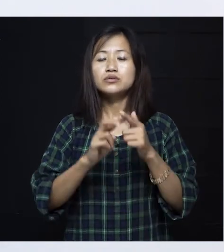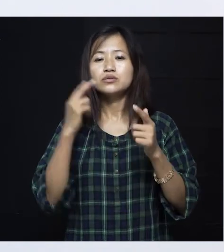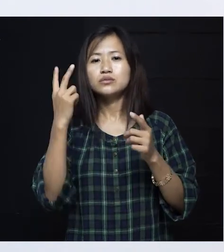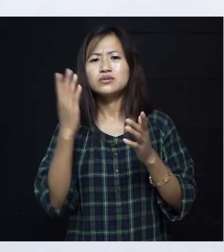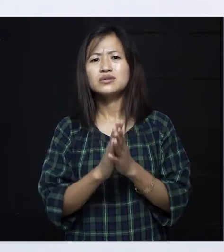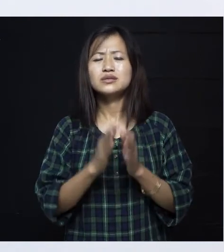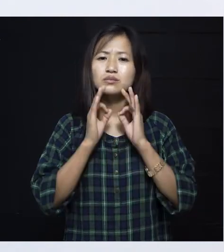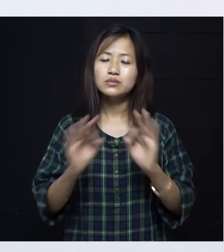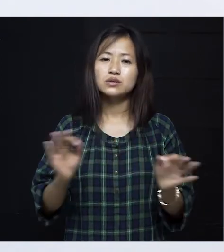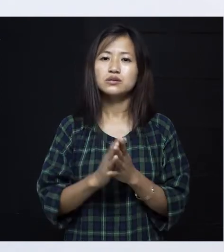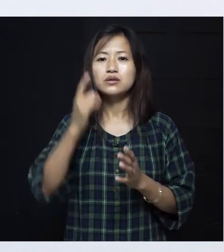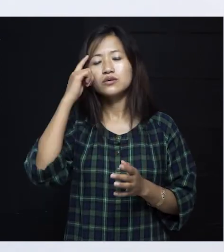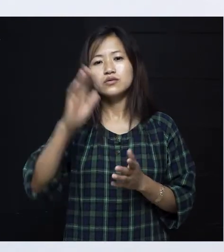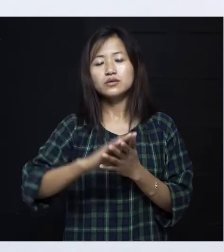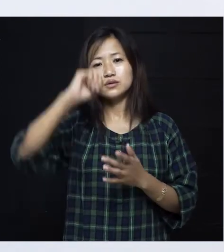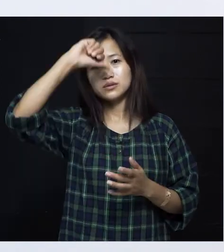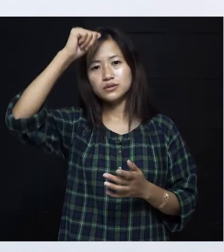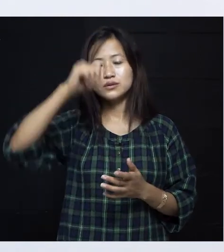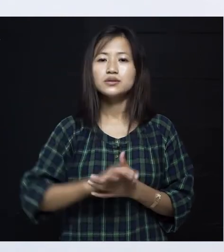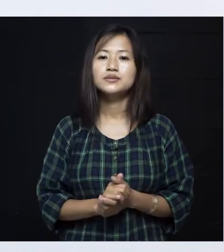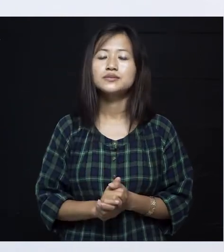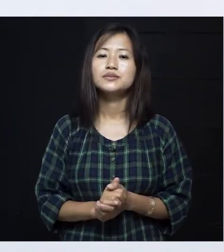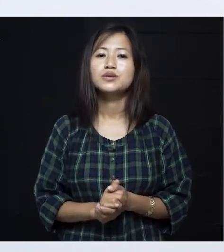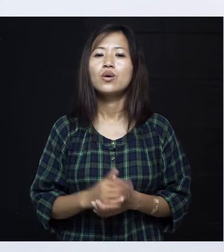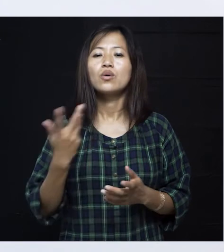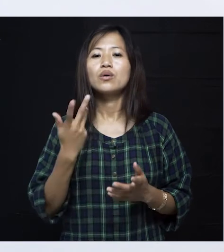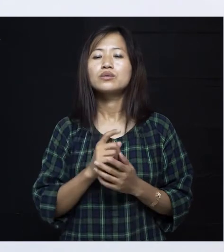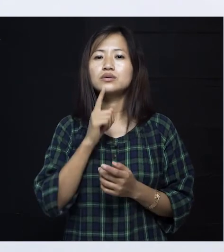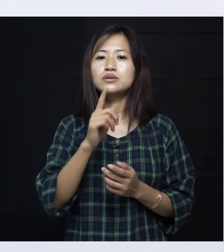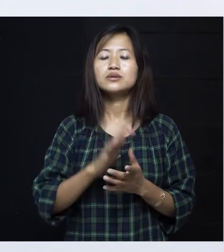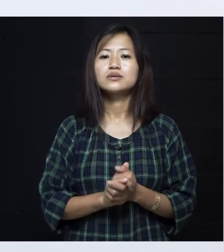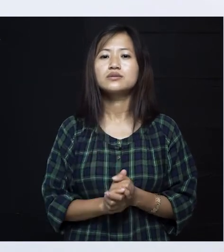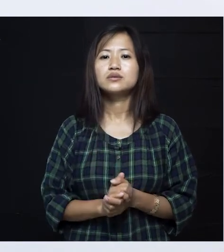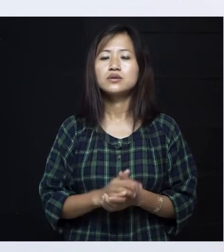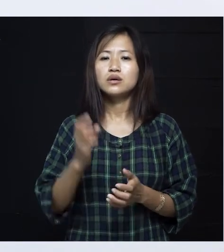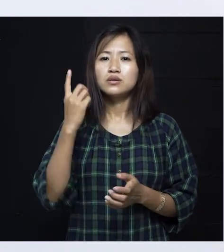important, especially for India, okay? Because one way why we say that is